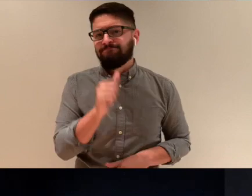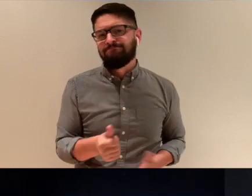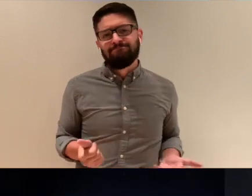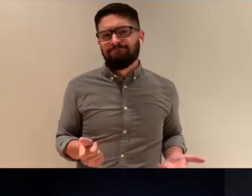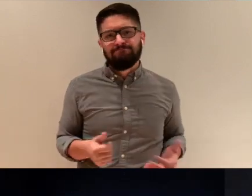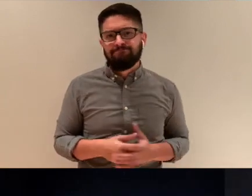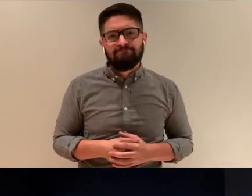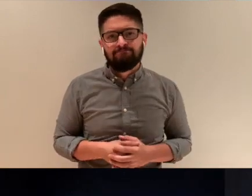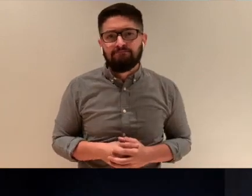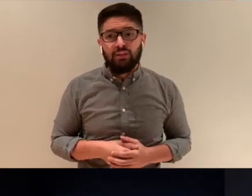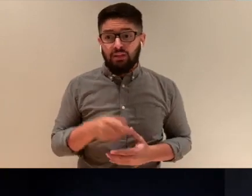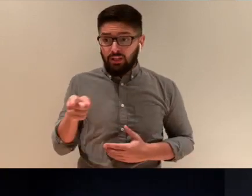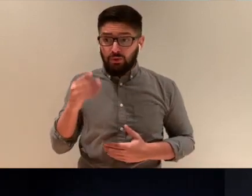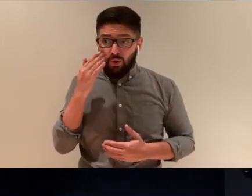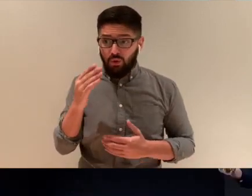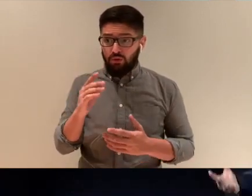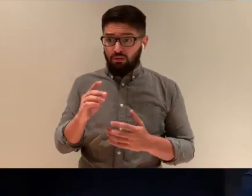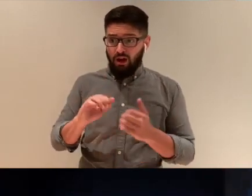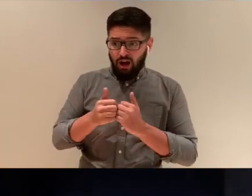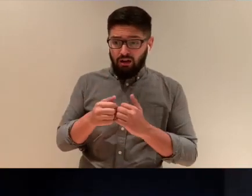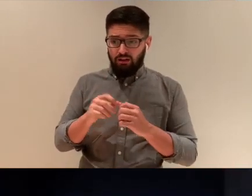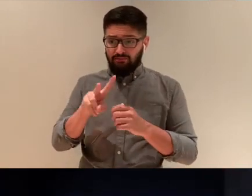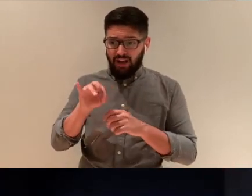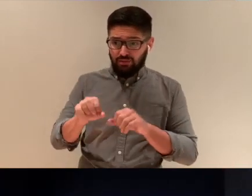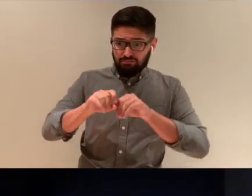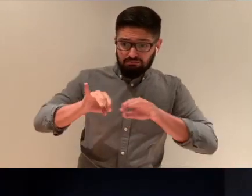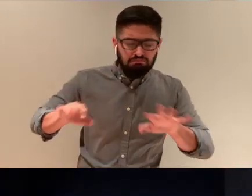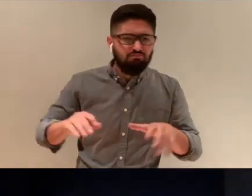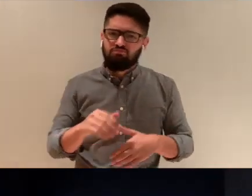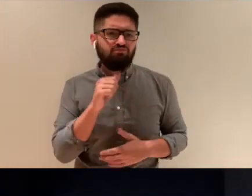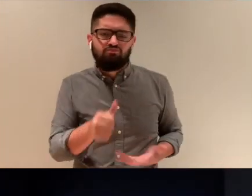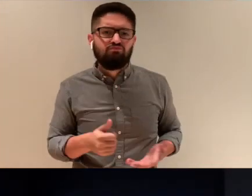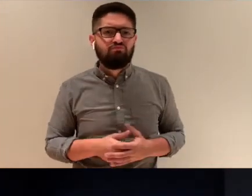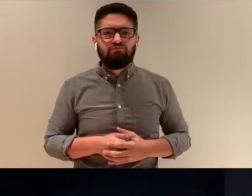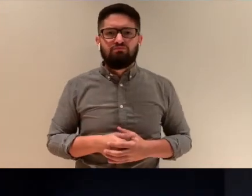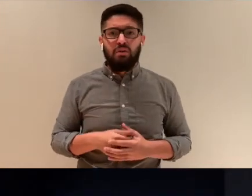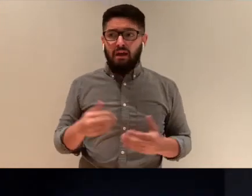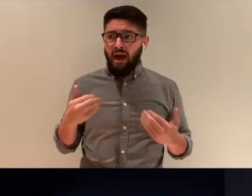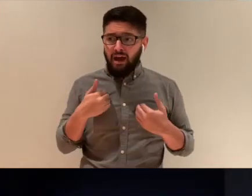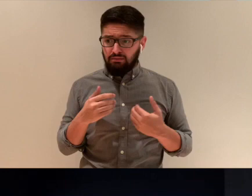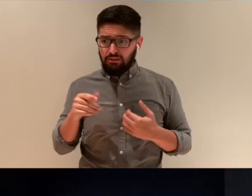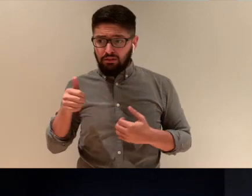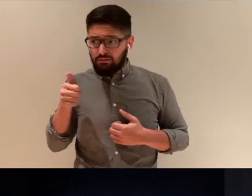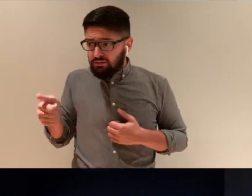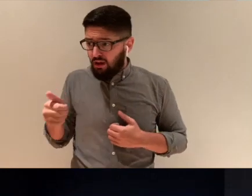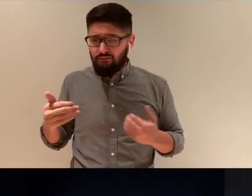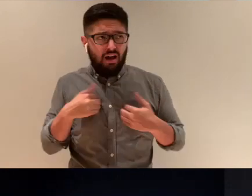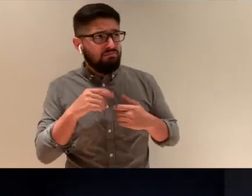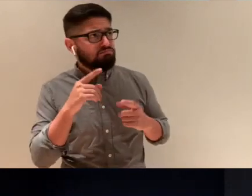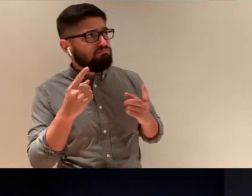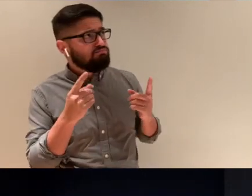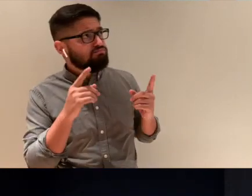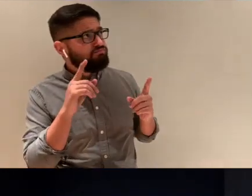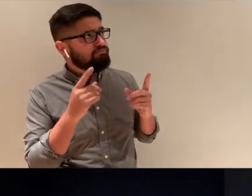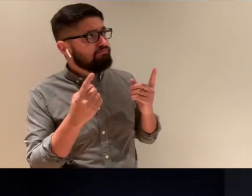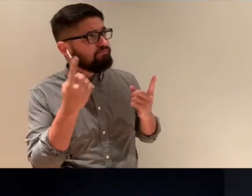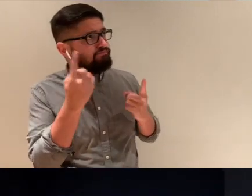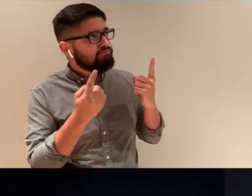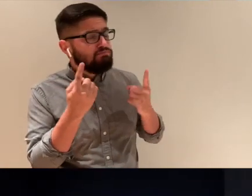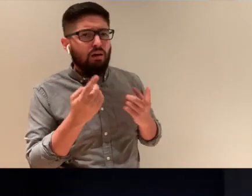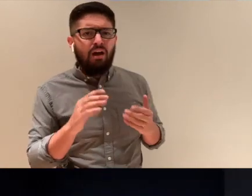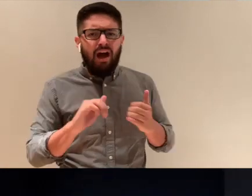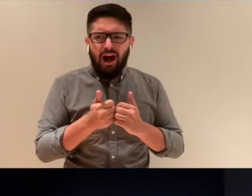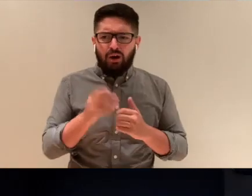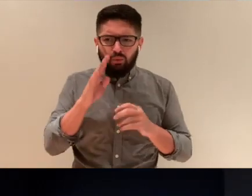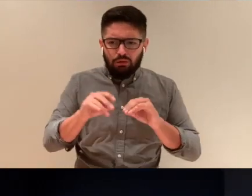all the answers. You know, he doesn't know where this virus is going. He doesn't really know all the details of it. He has questions himself of the spread of it,